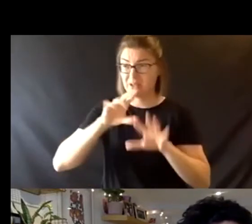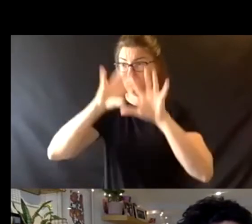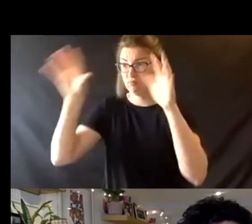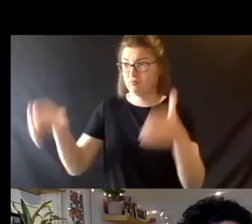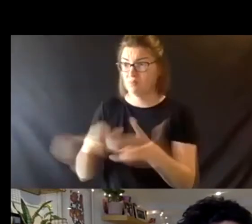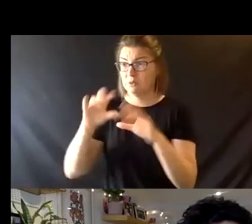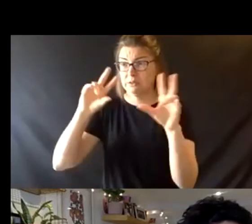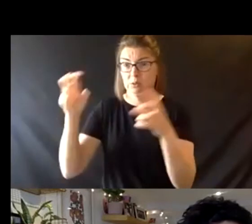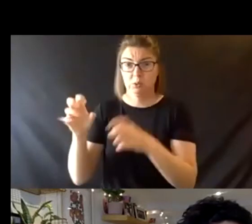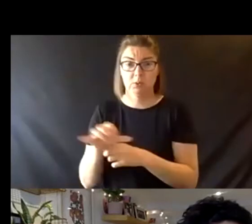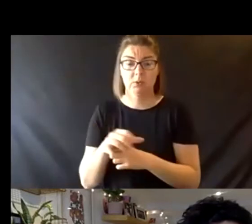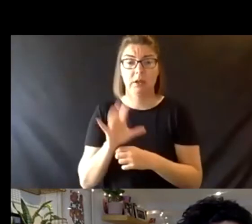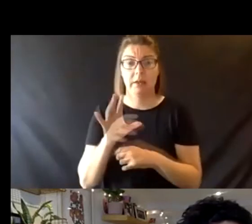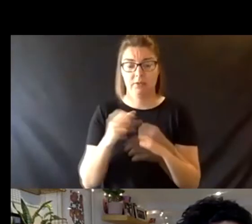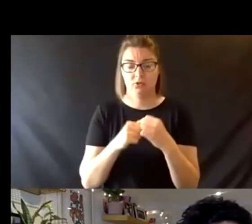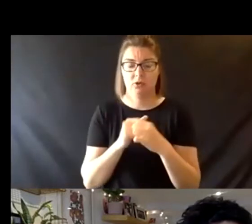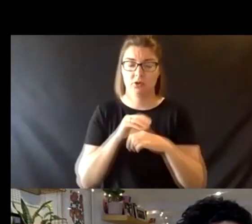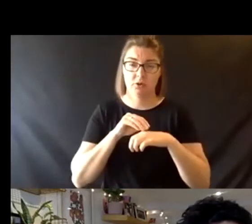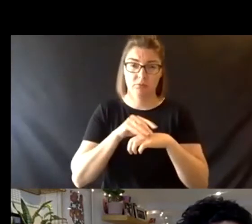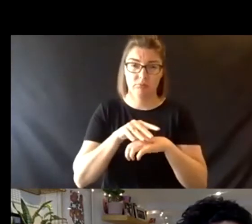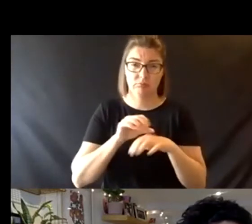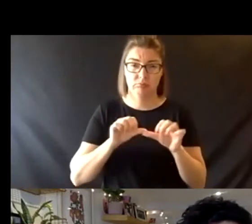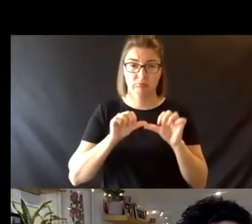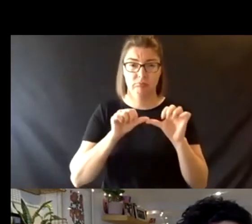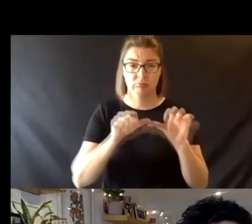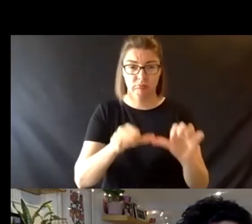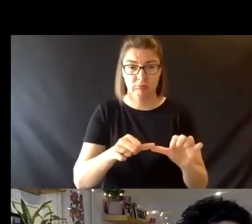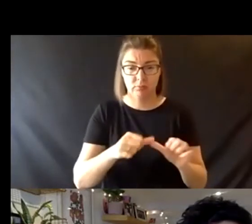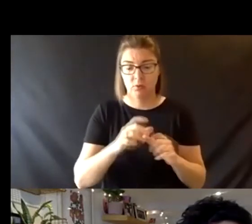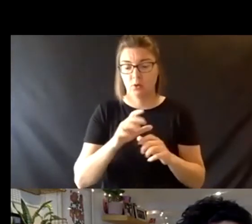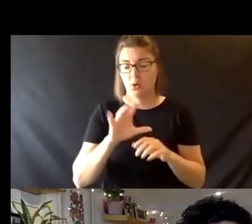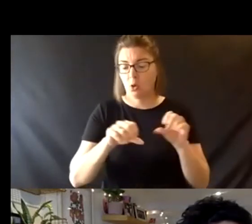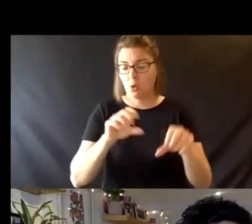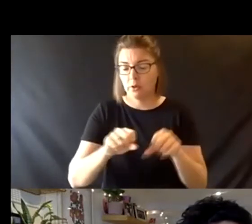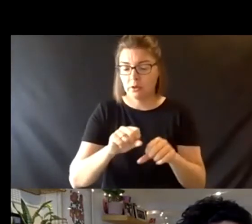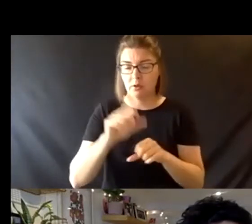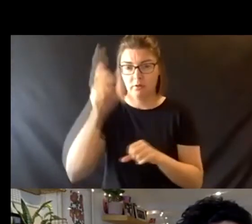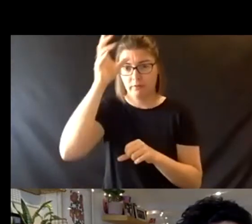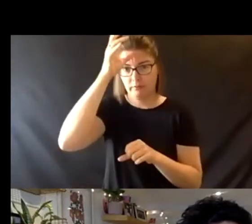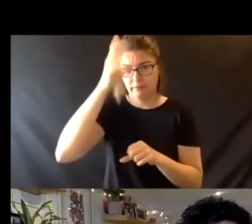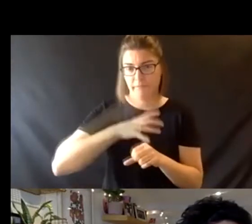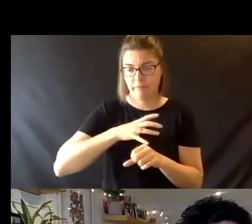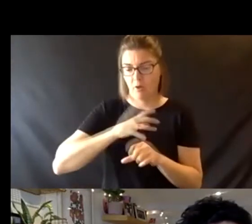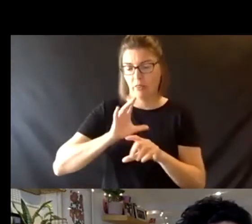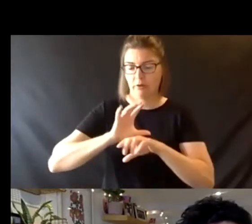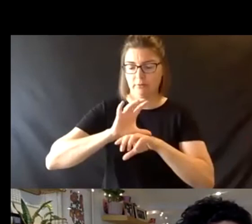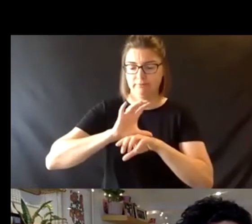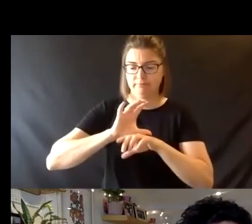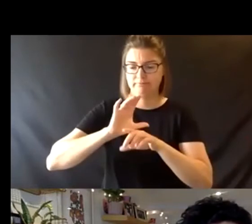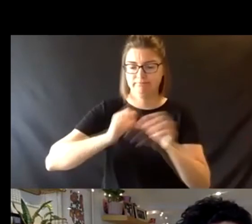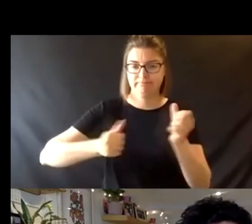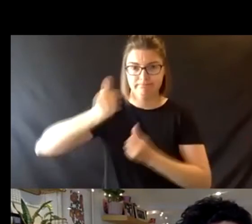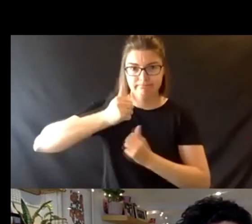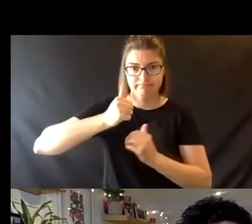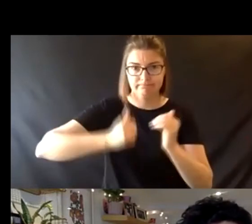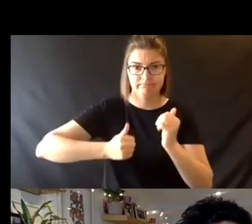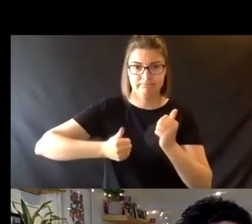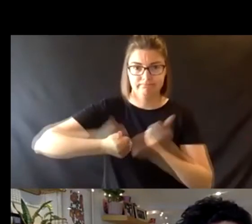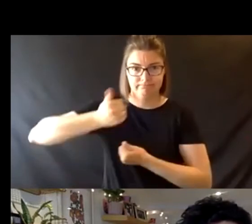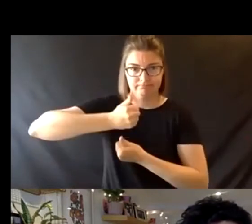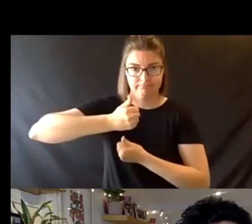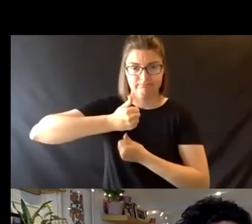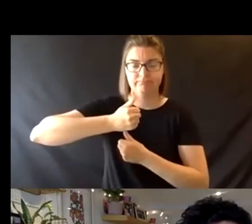these structures being perpetuated, colonial, patriarchal, Eurocentric, and otherwise, in cultures throughout the